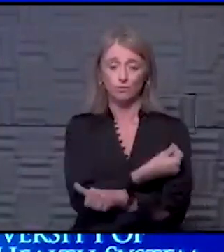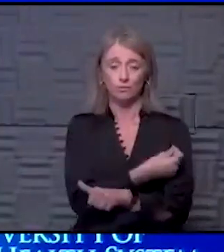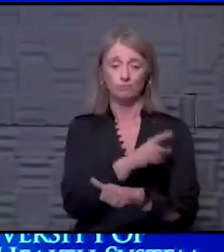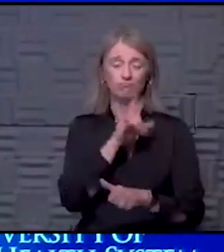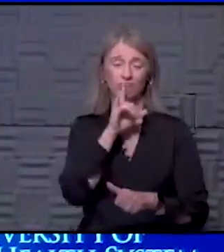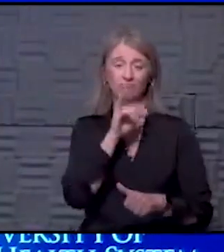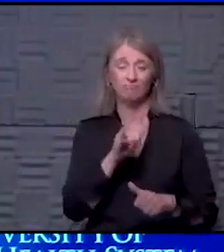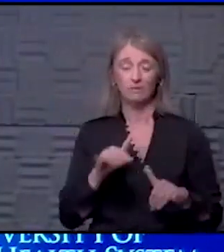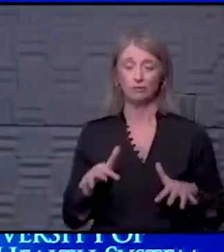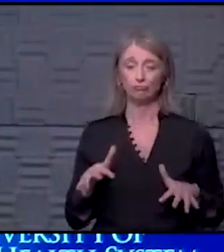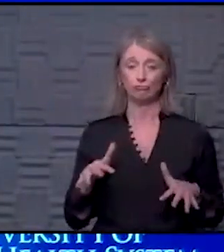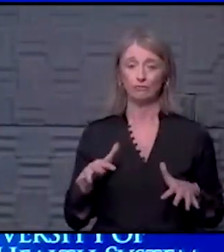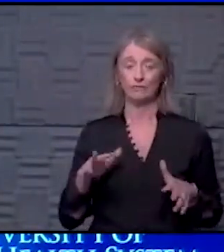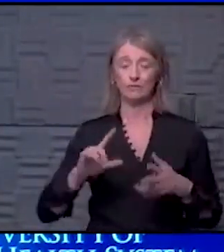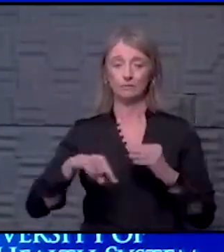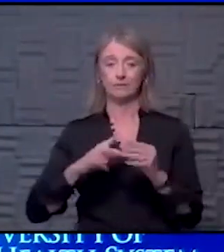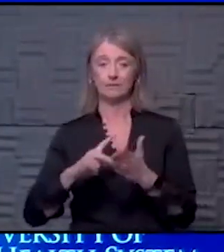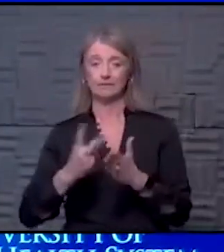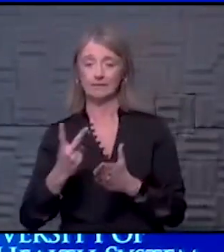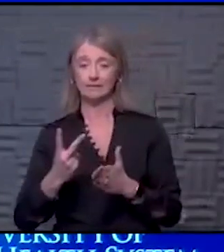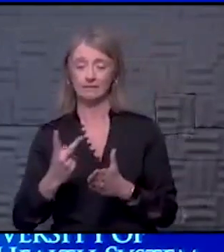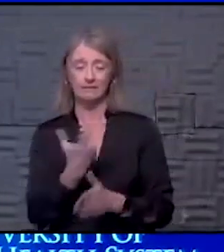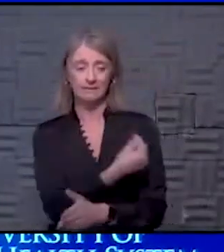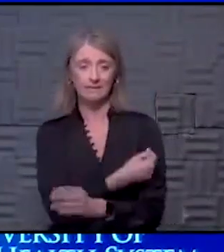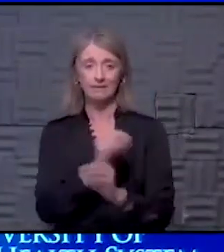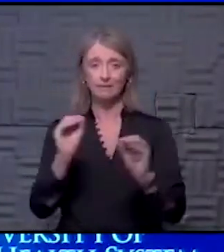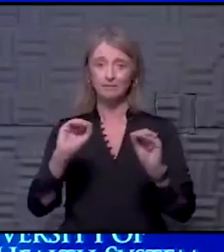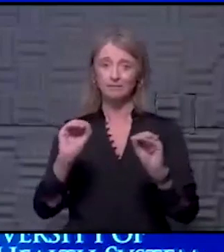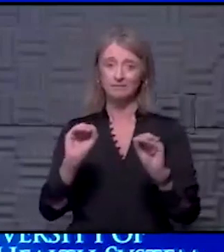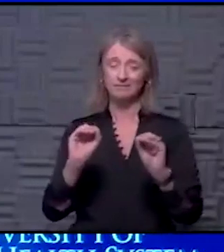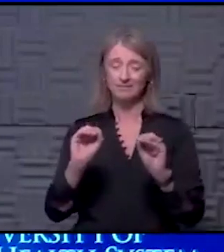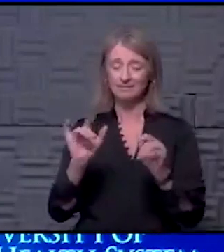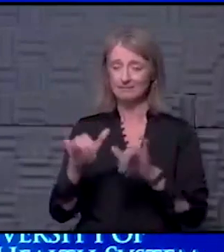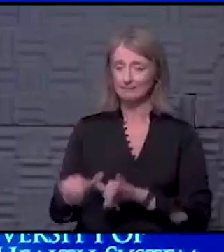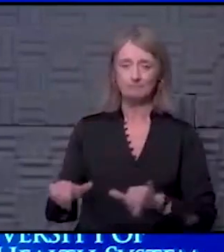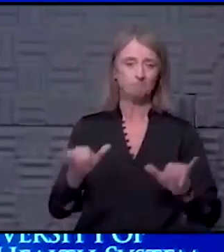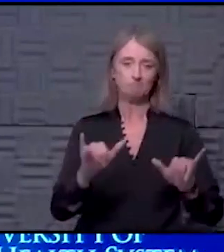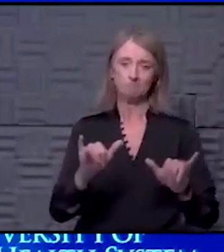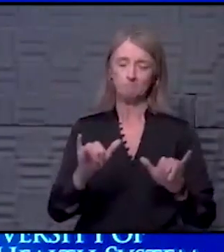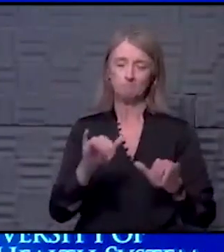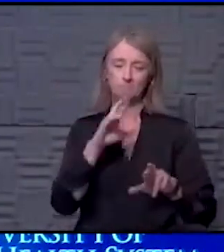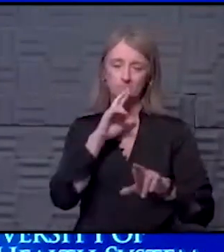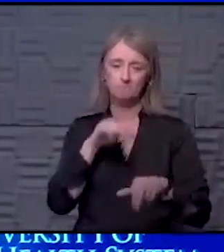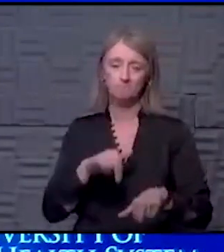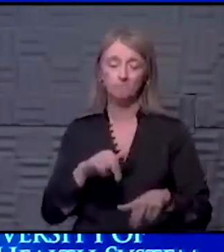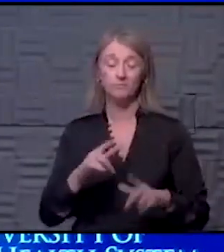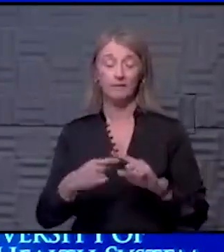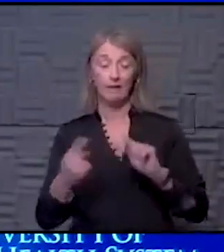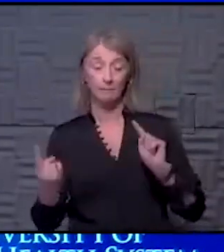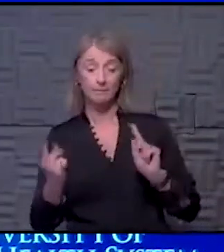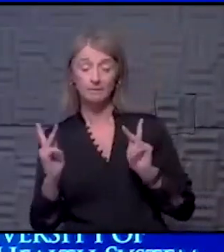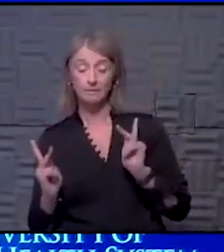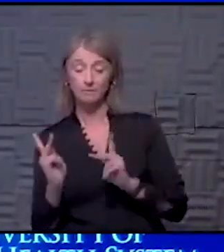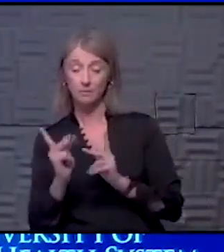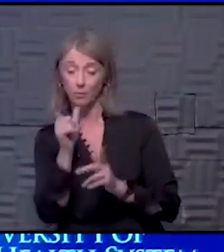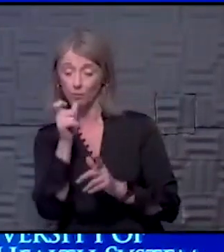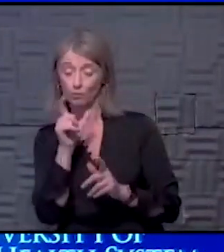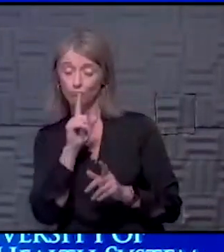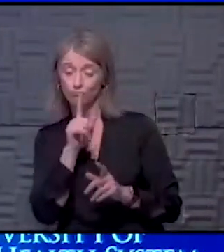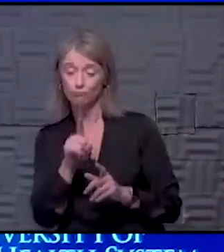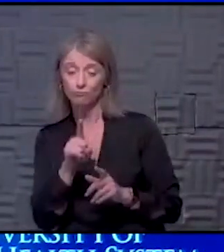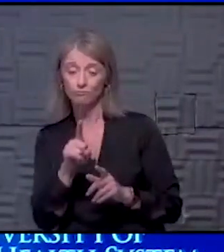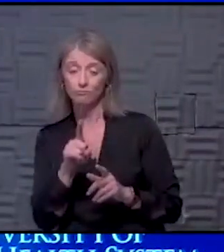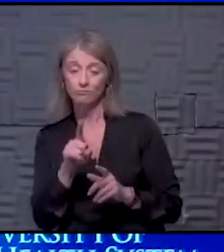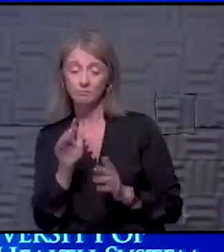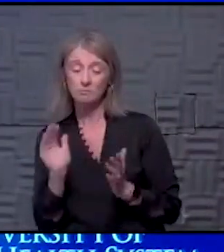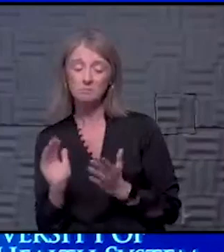been really nervous about their second. They get their second and they don't have nearly the same response. And then we've had the opposite. We've had people who've had really